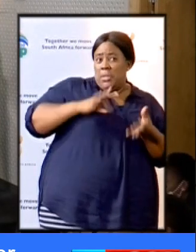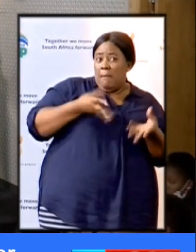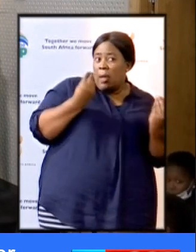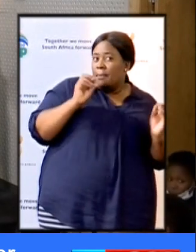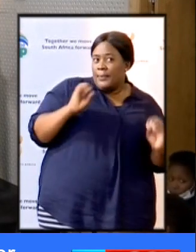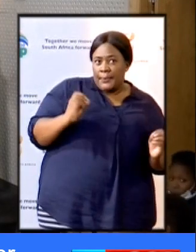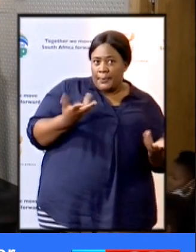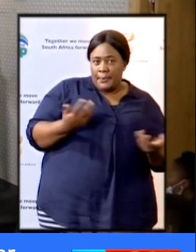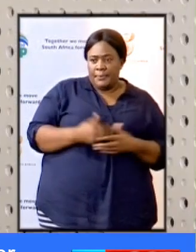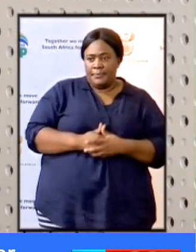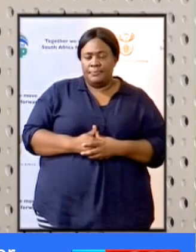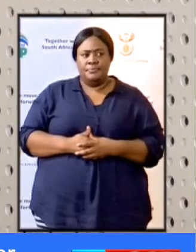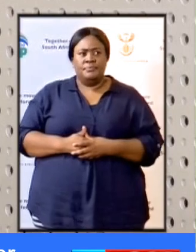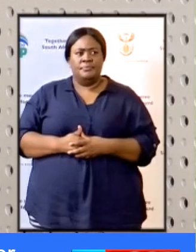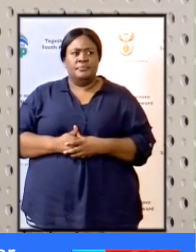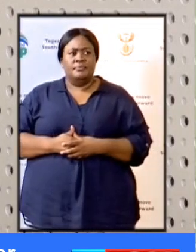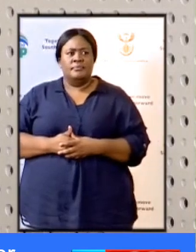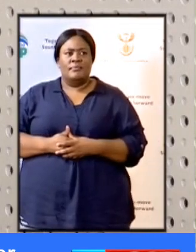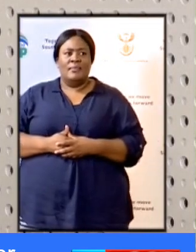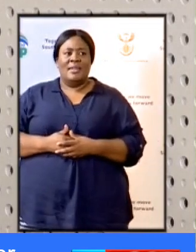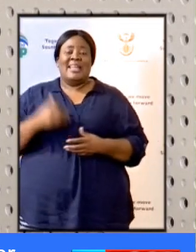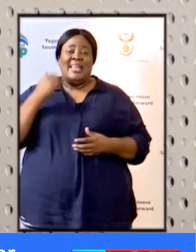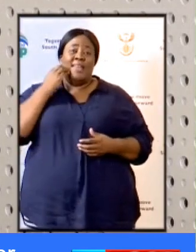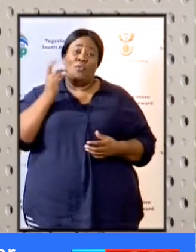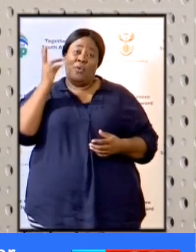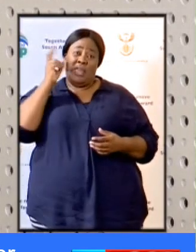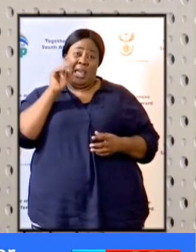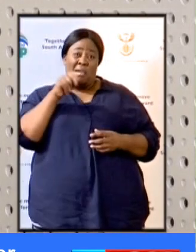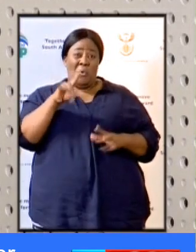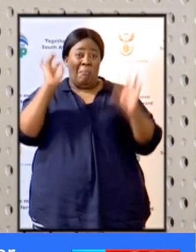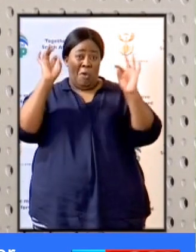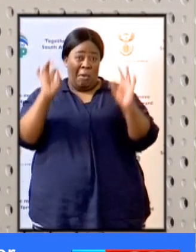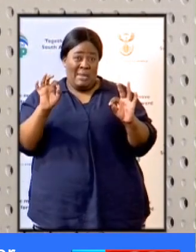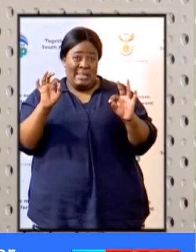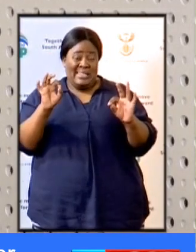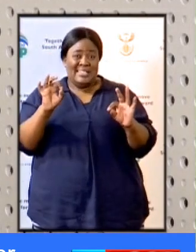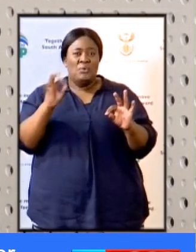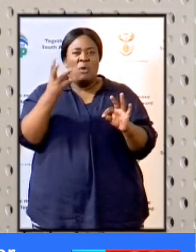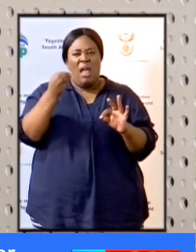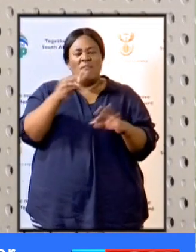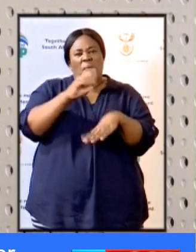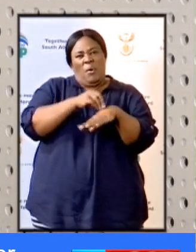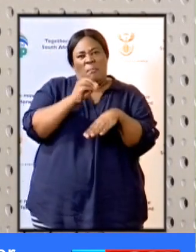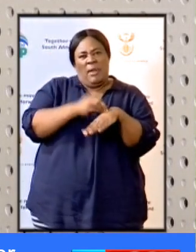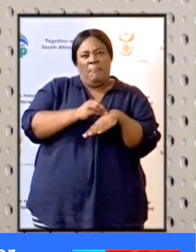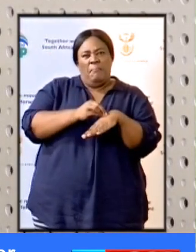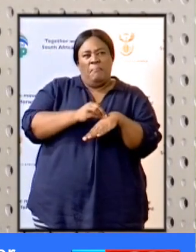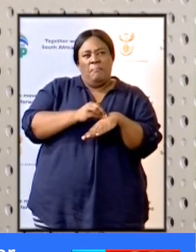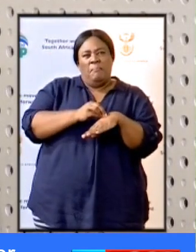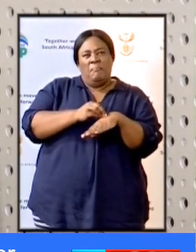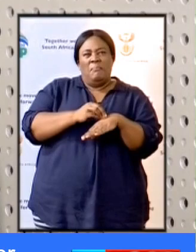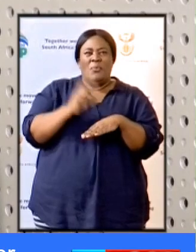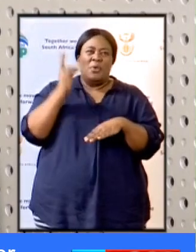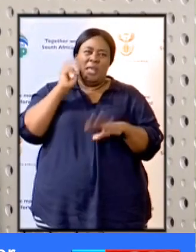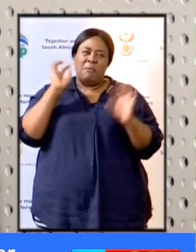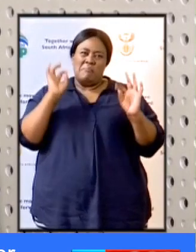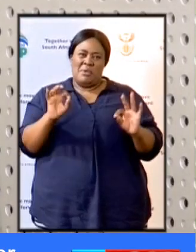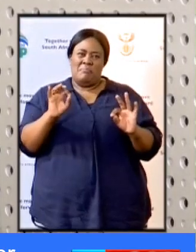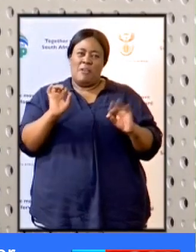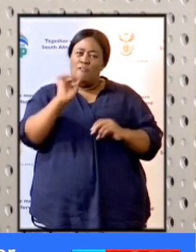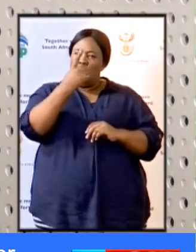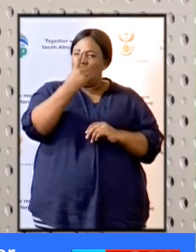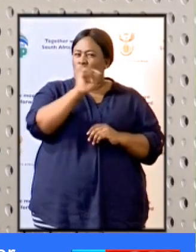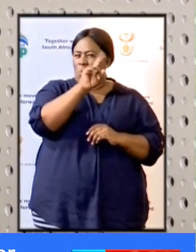Thank you, Msheng. If we have not heard you properly, we had a problem with the volume, particularly in your first